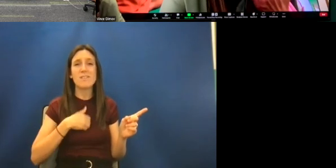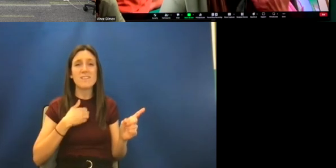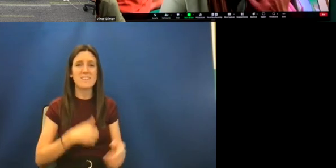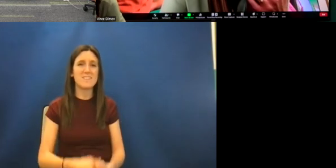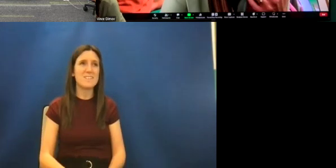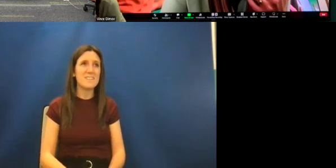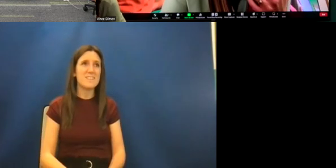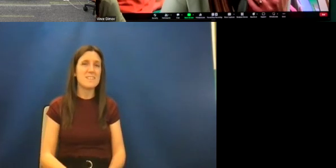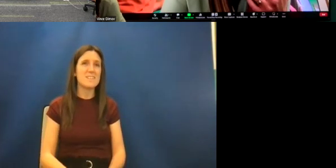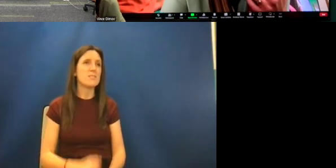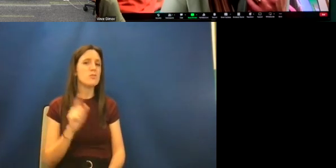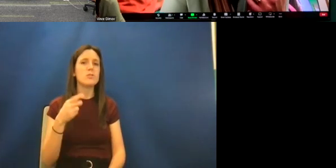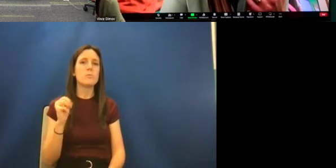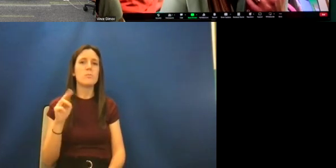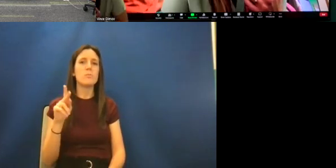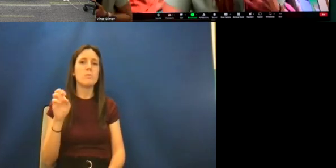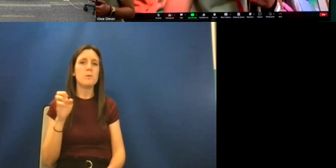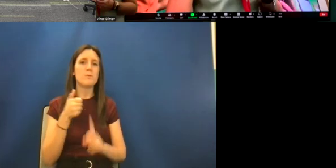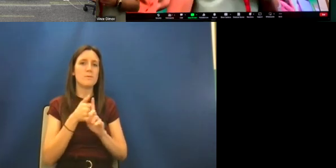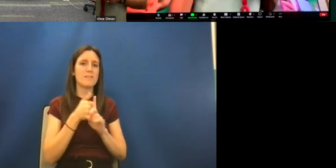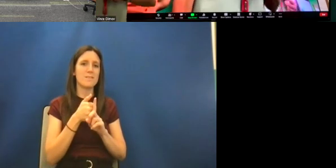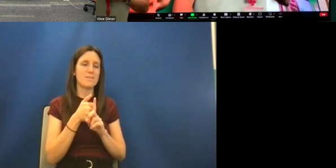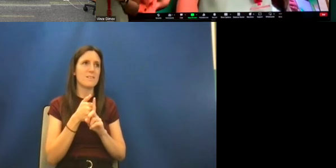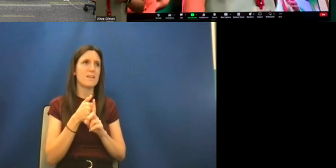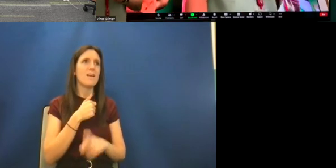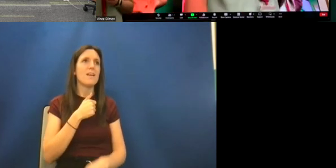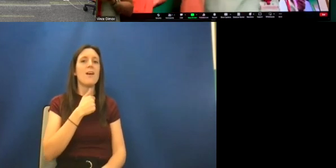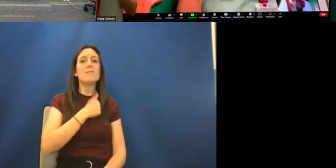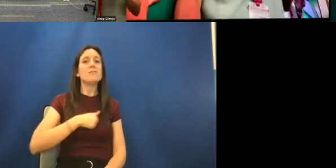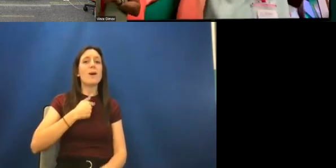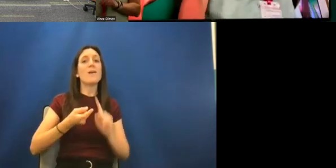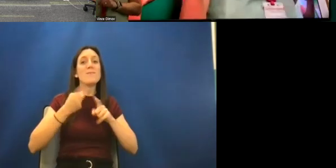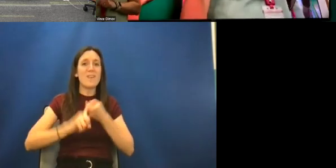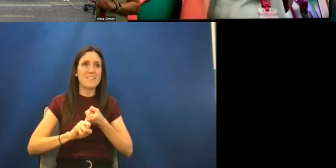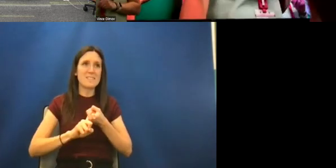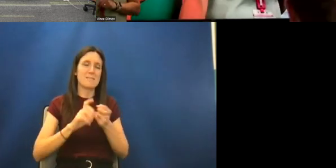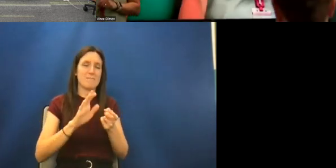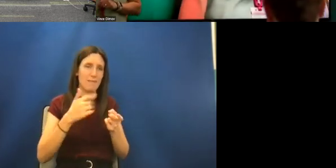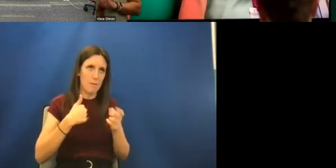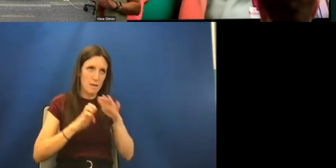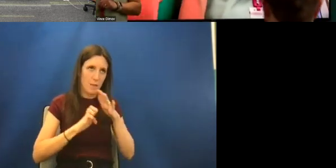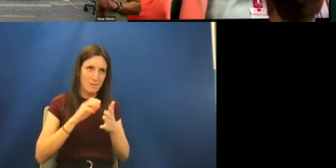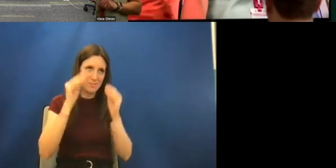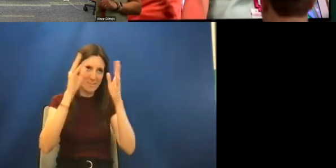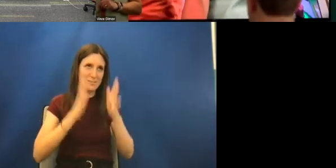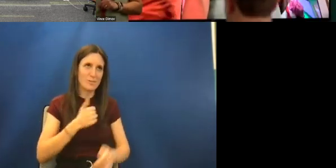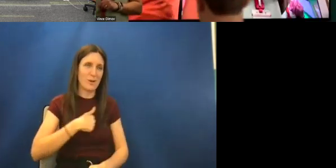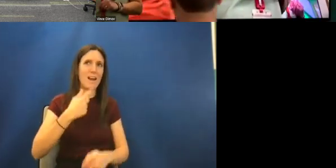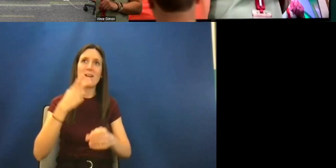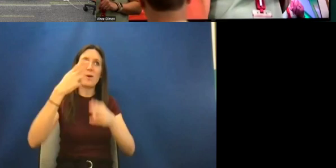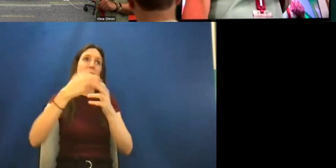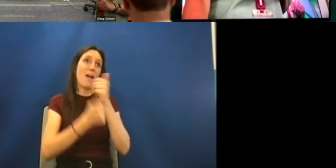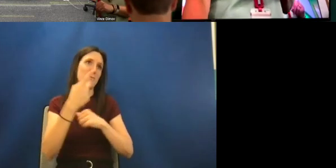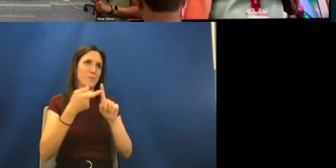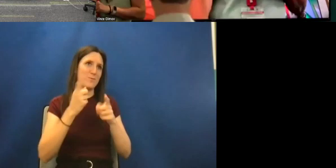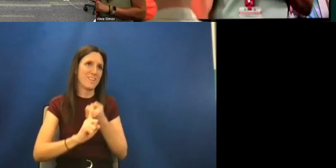mute yourself and. Sorry, friends. Sorry, I'm elementary teacher. Friends is how we refer to everyone. Okay, we good?